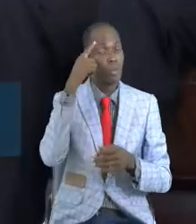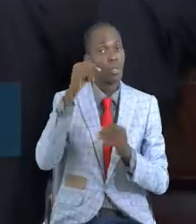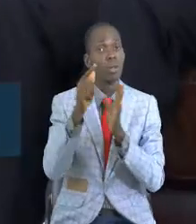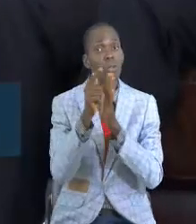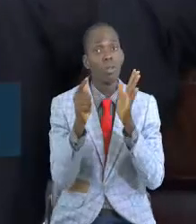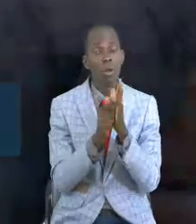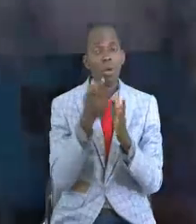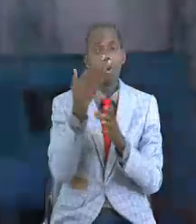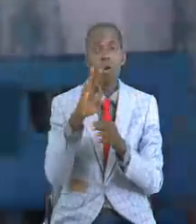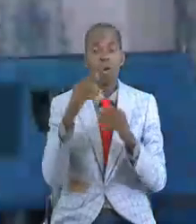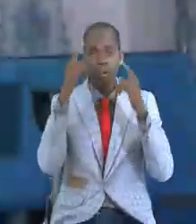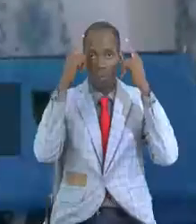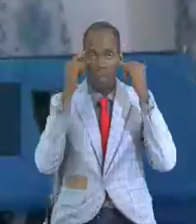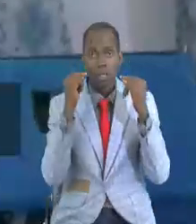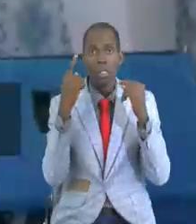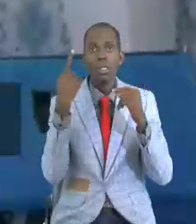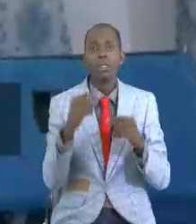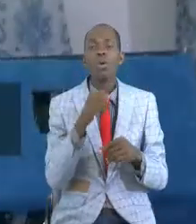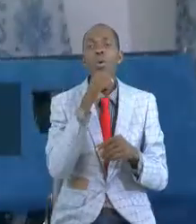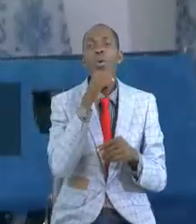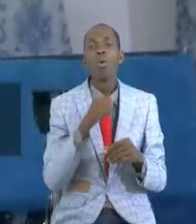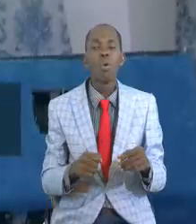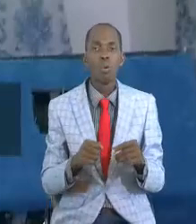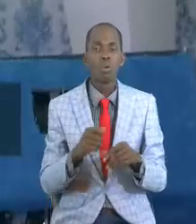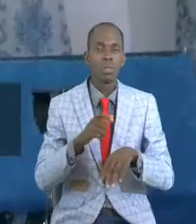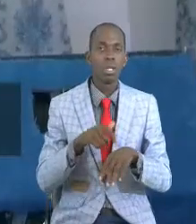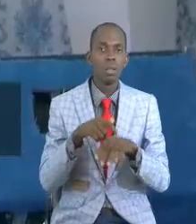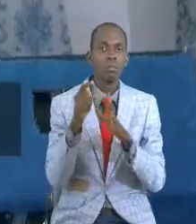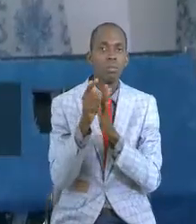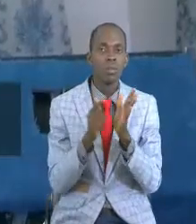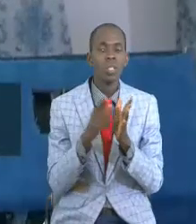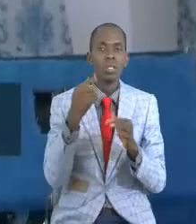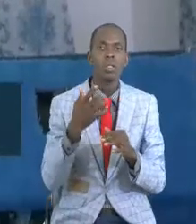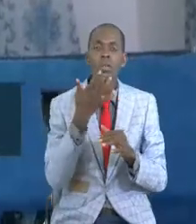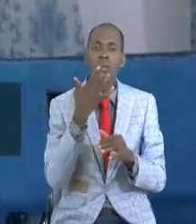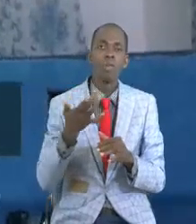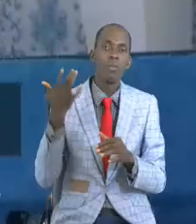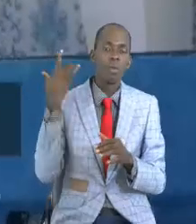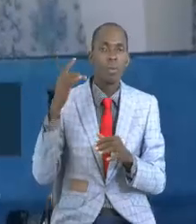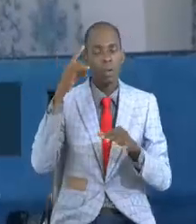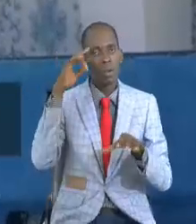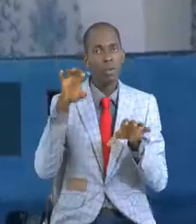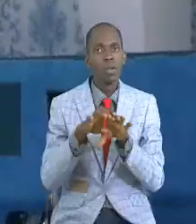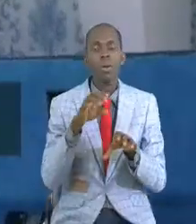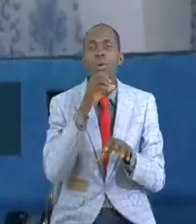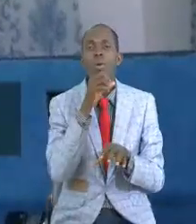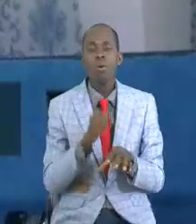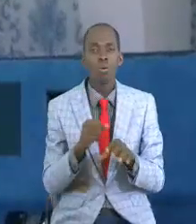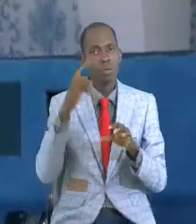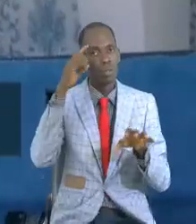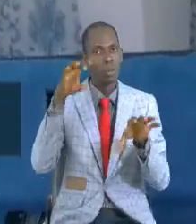law, the old dispensation, for the law, the former covenant, for the law, the old covenant,